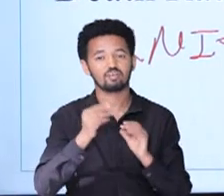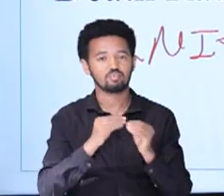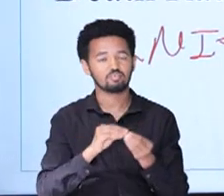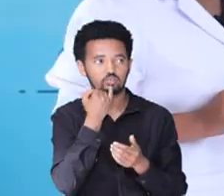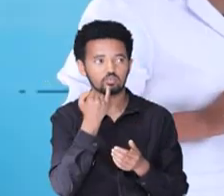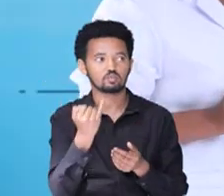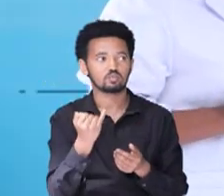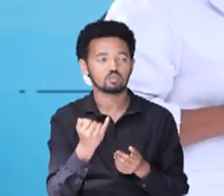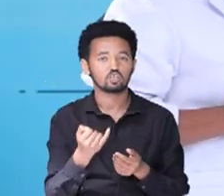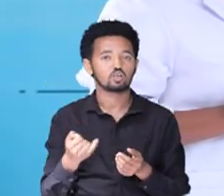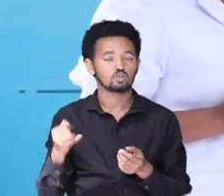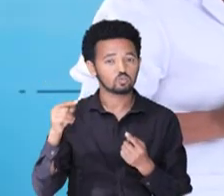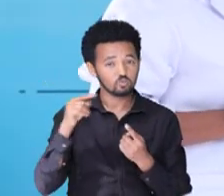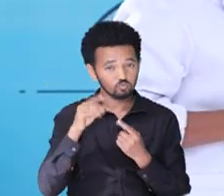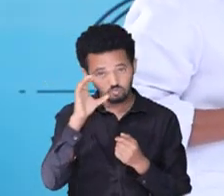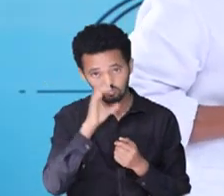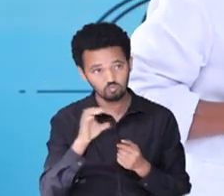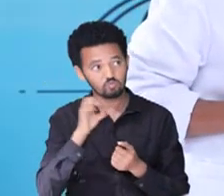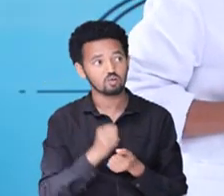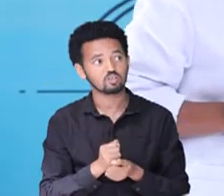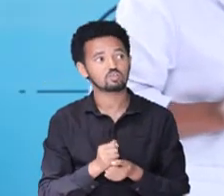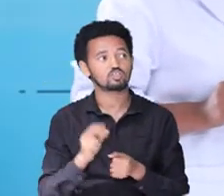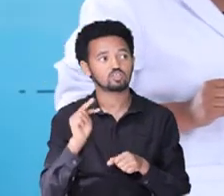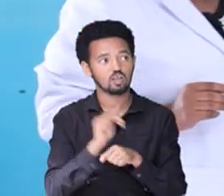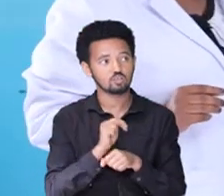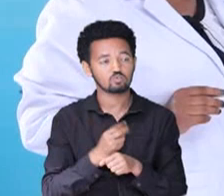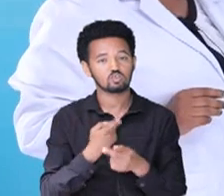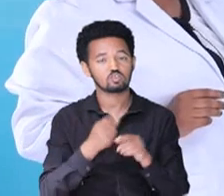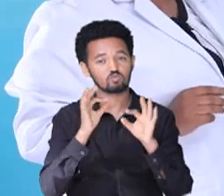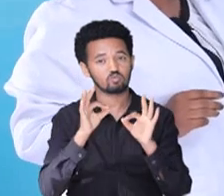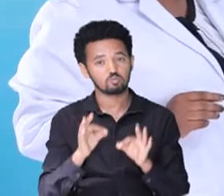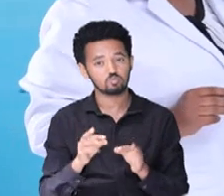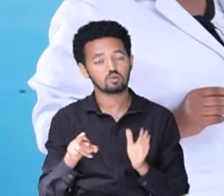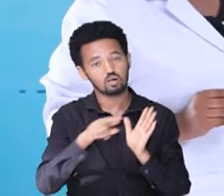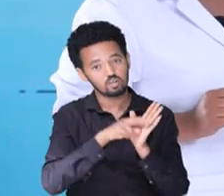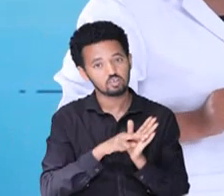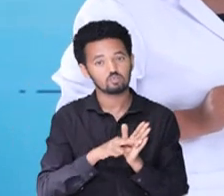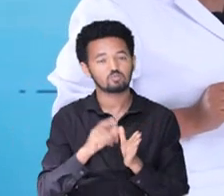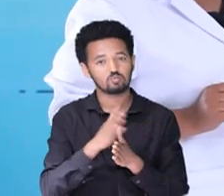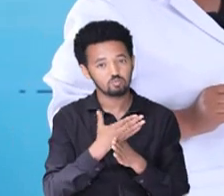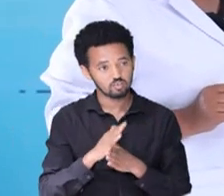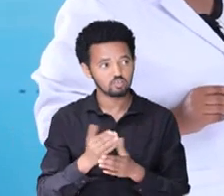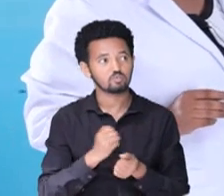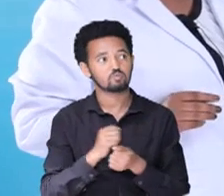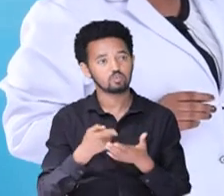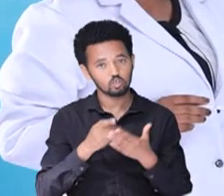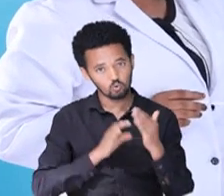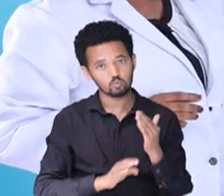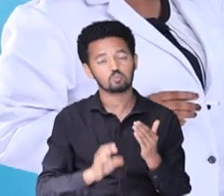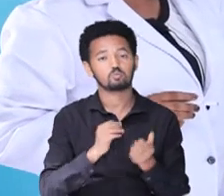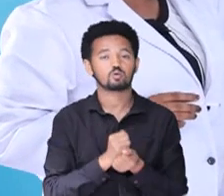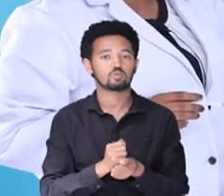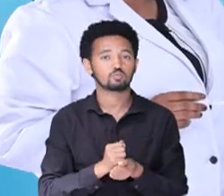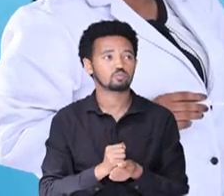This is to find rate of natural increase. We use this formula. It is the result of the difference between crude birth rate